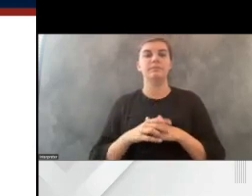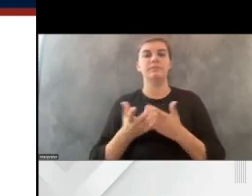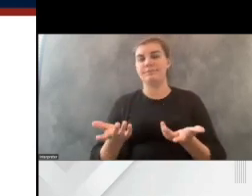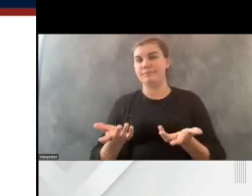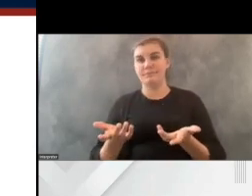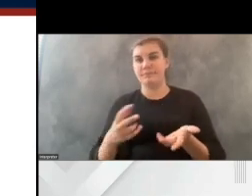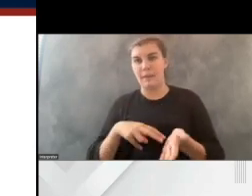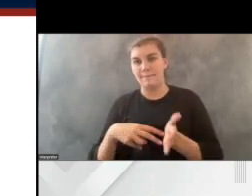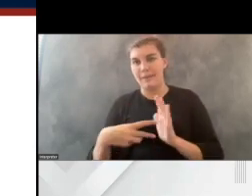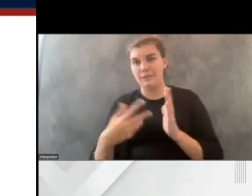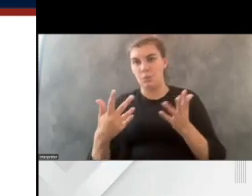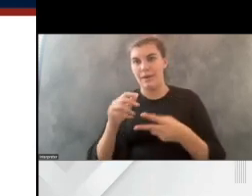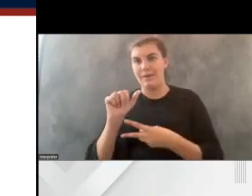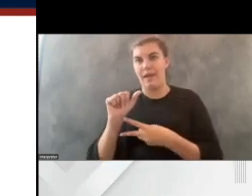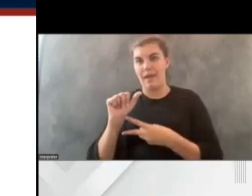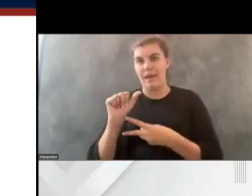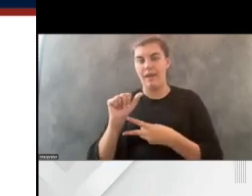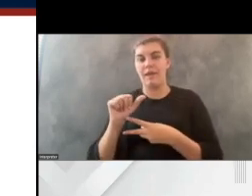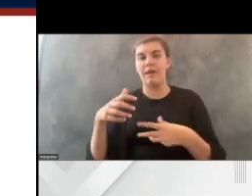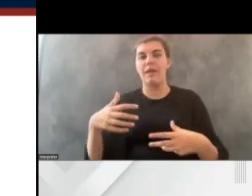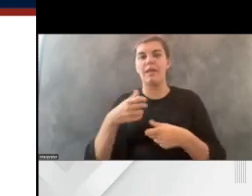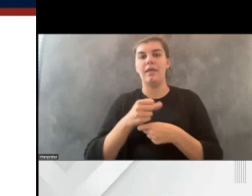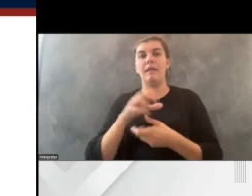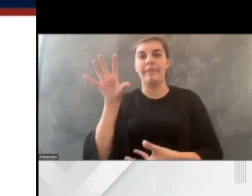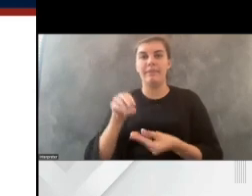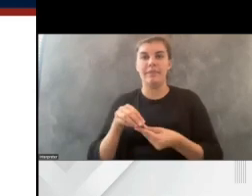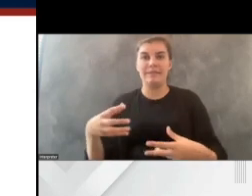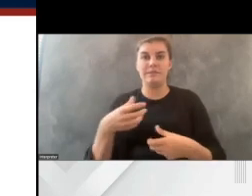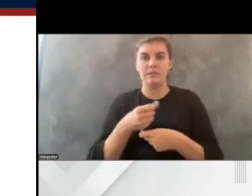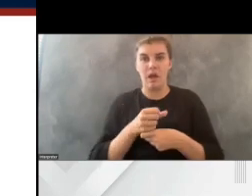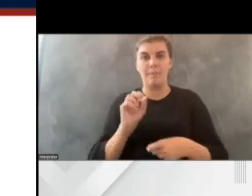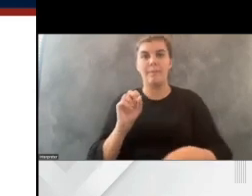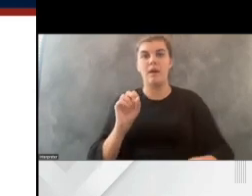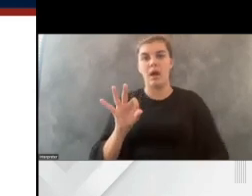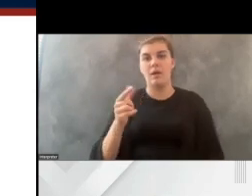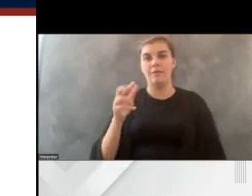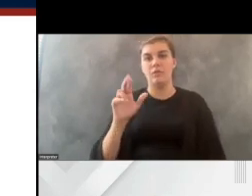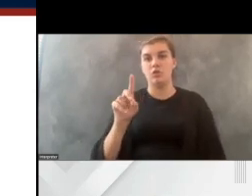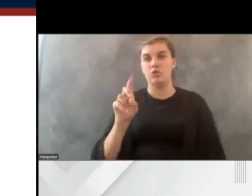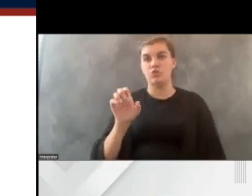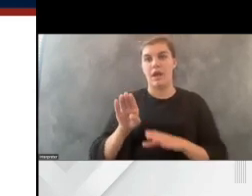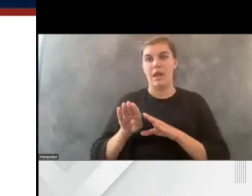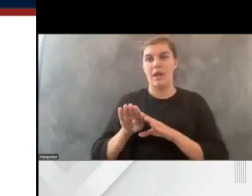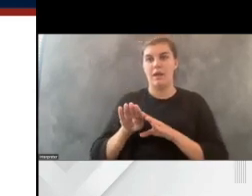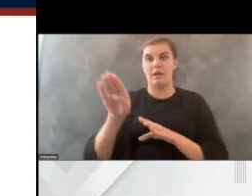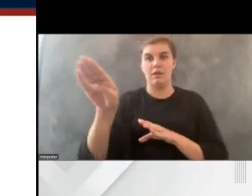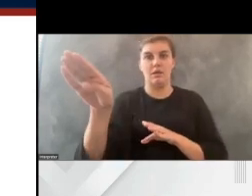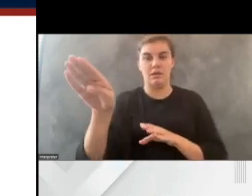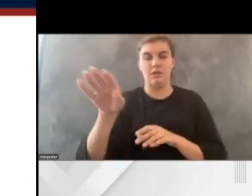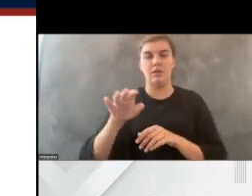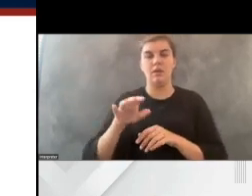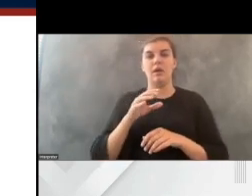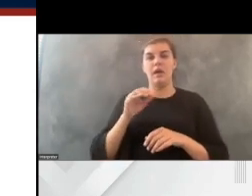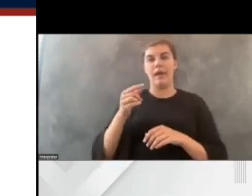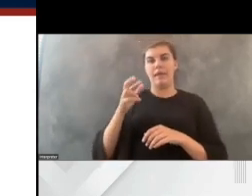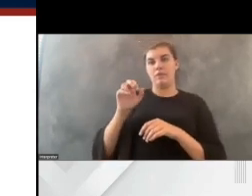The clear area must be located within the width of the crosswalk and outside the vehicle